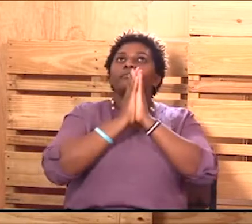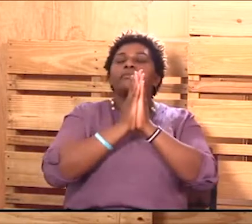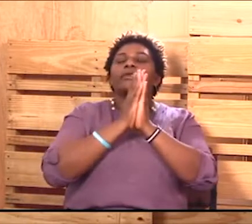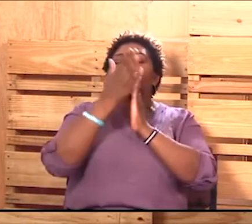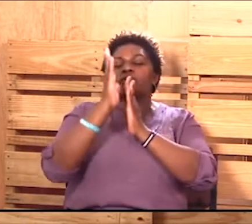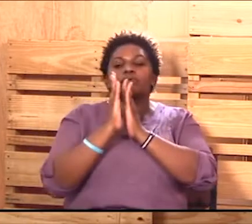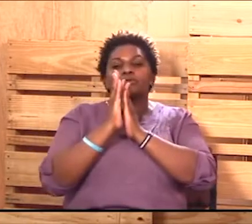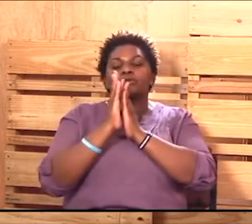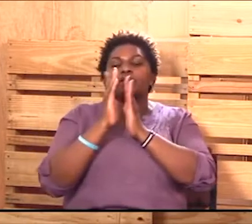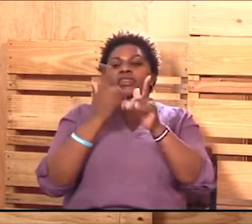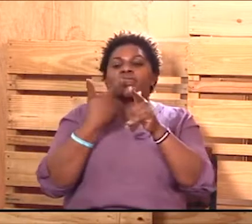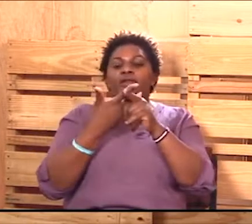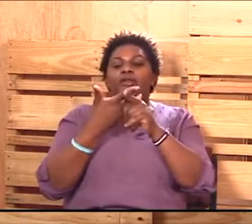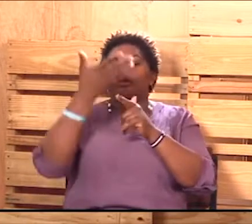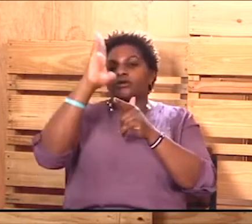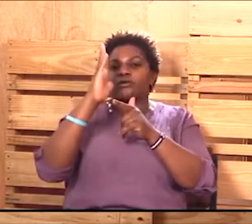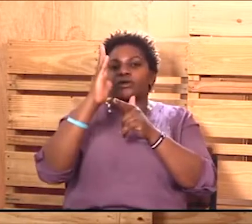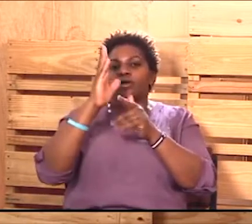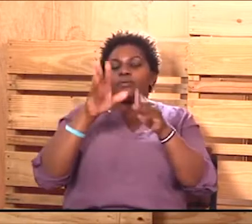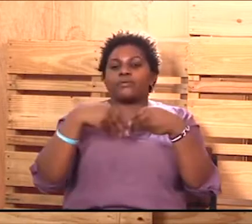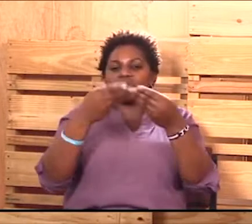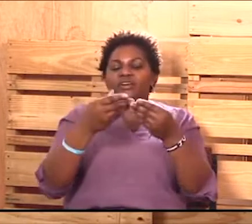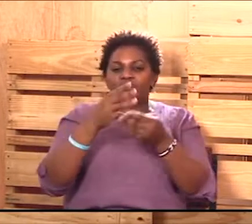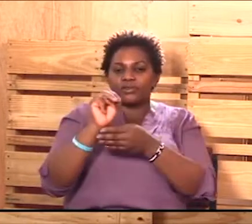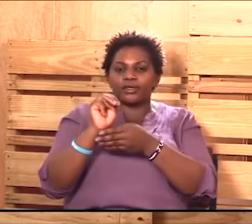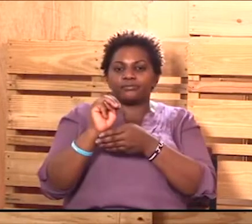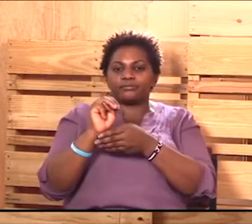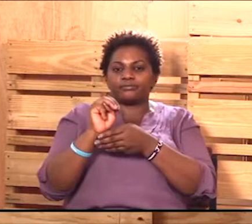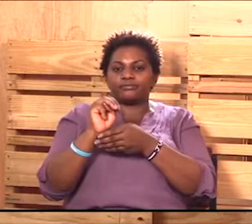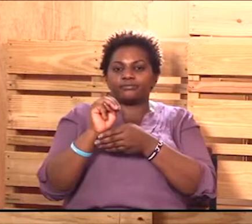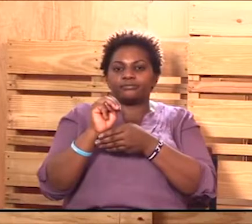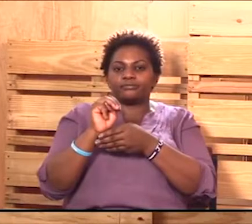Lord, then God provided for them.